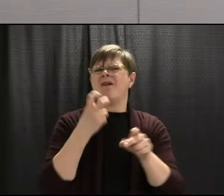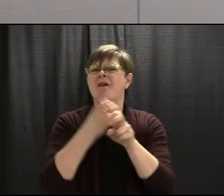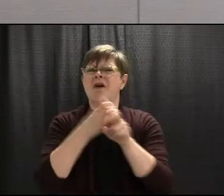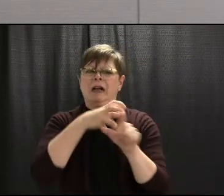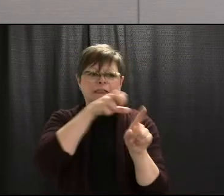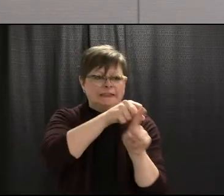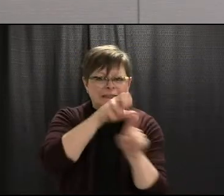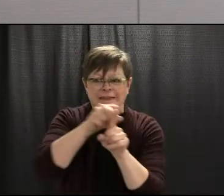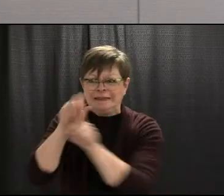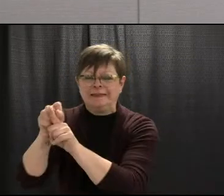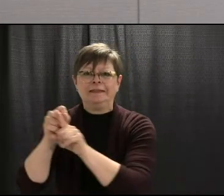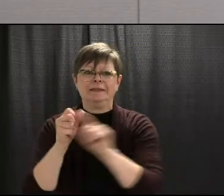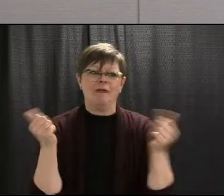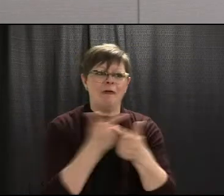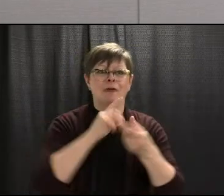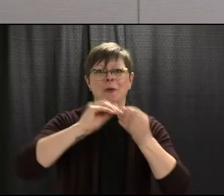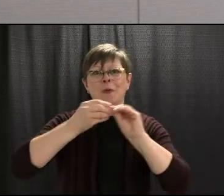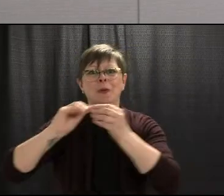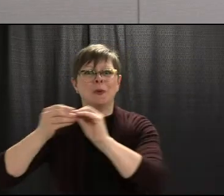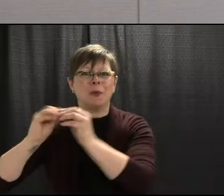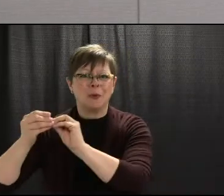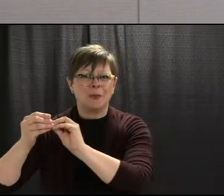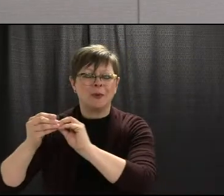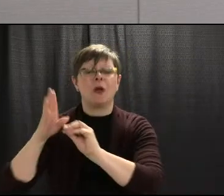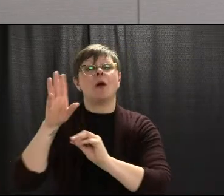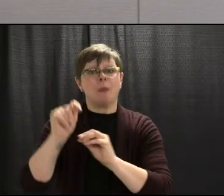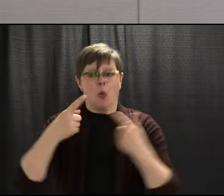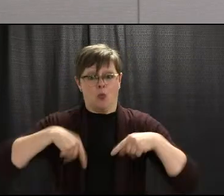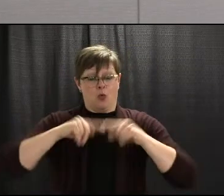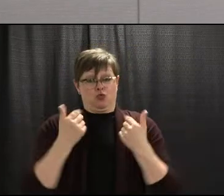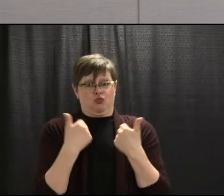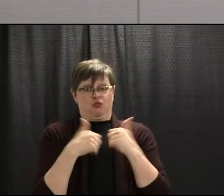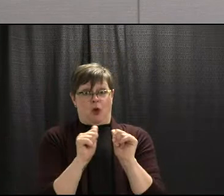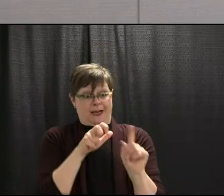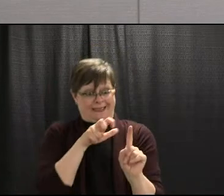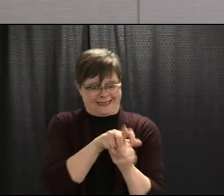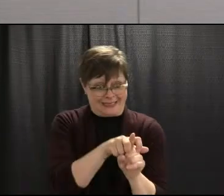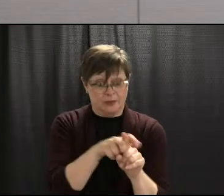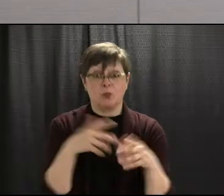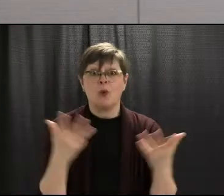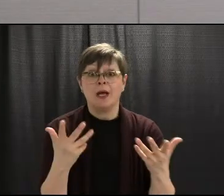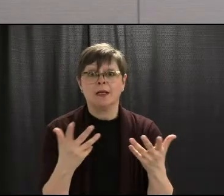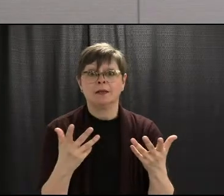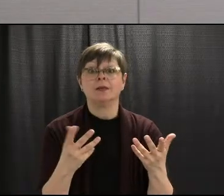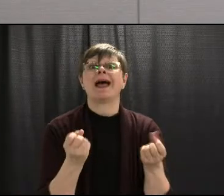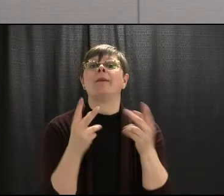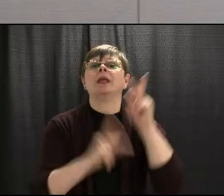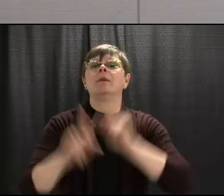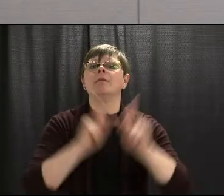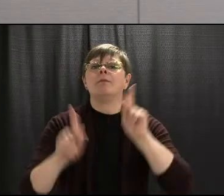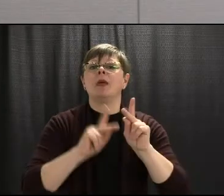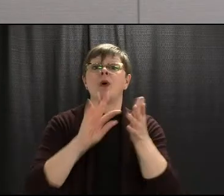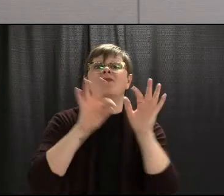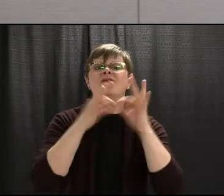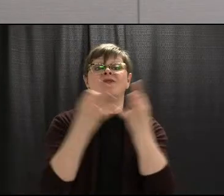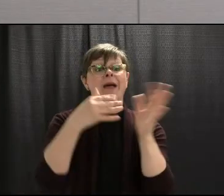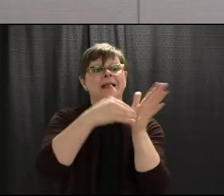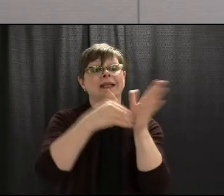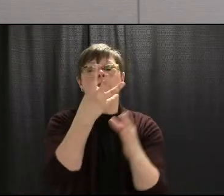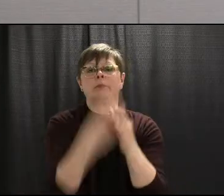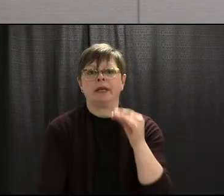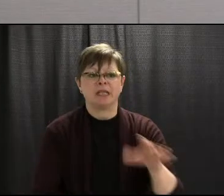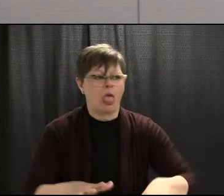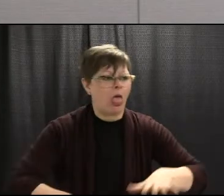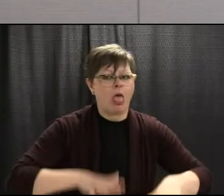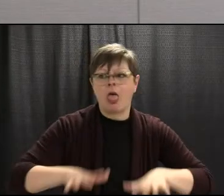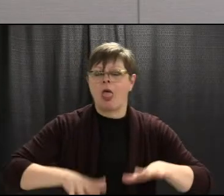that particular metric. What we are trying to capture is how many people aren't assigned to family doctors. So whether